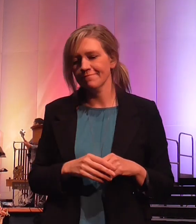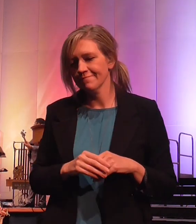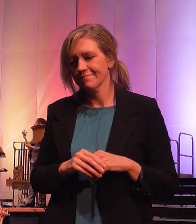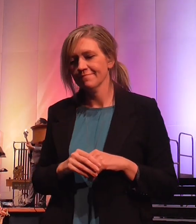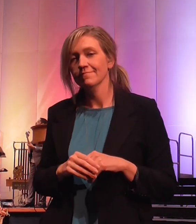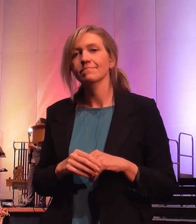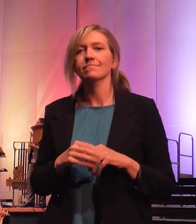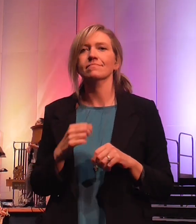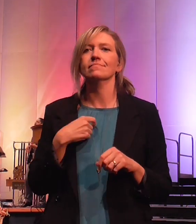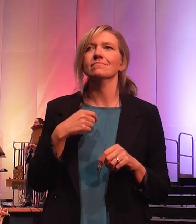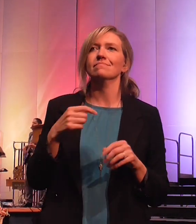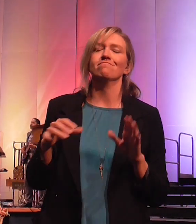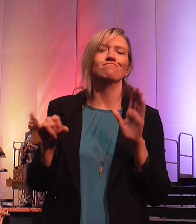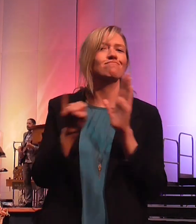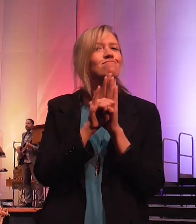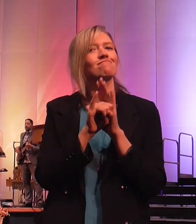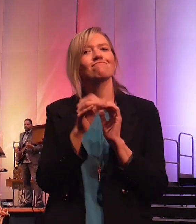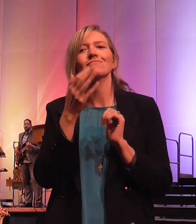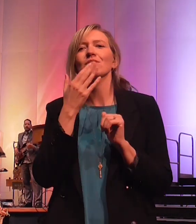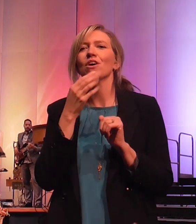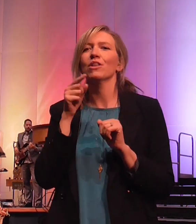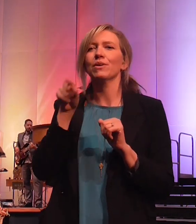love.